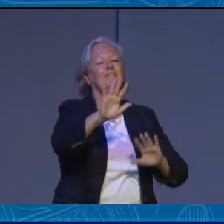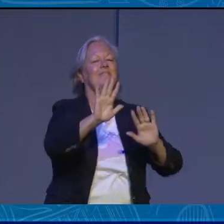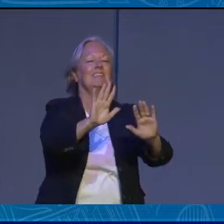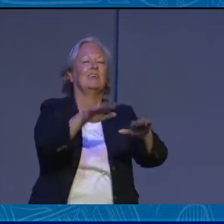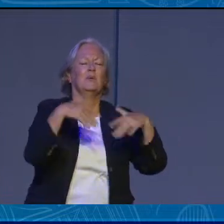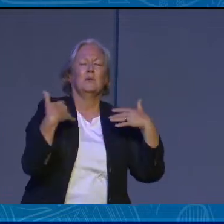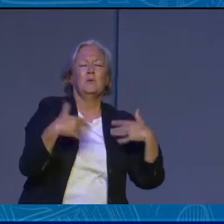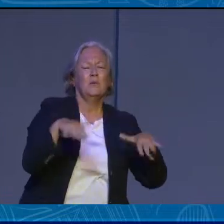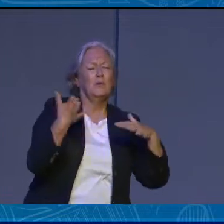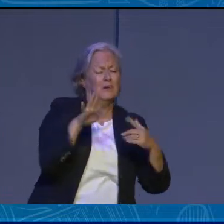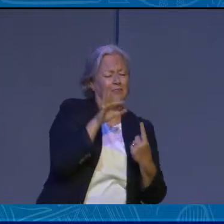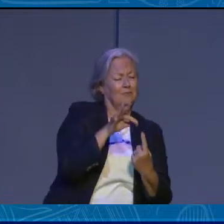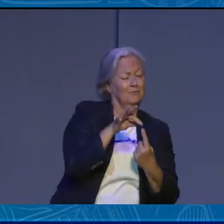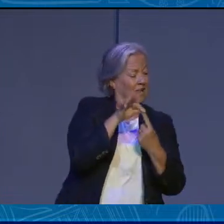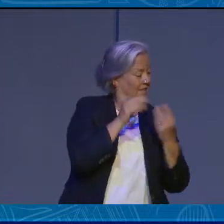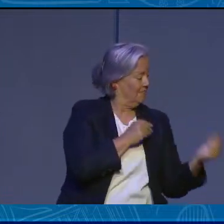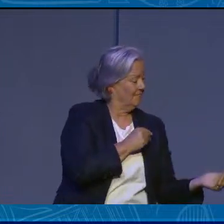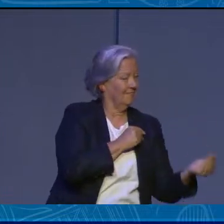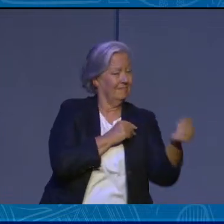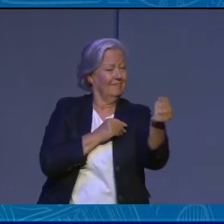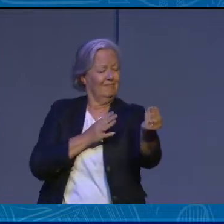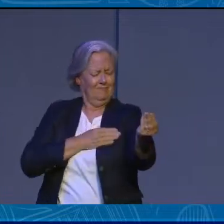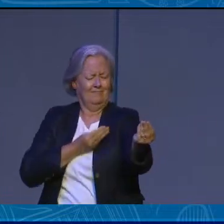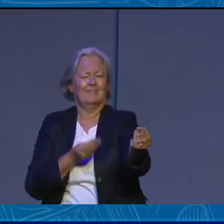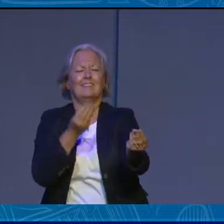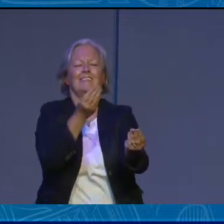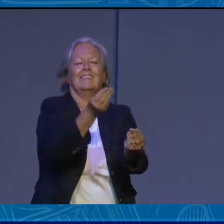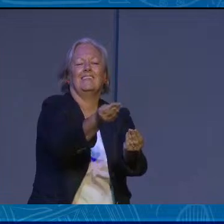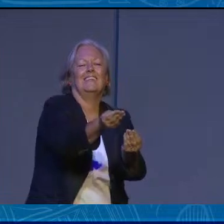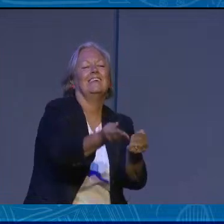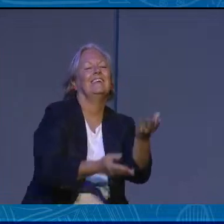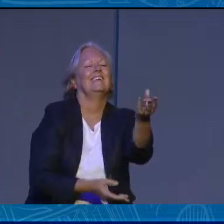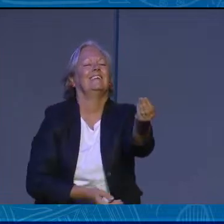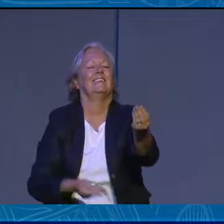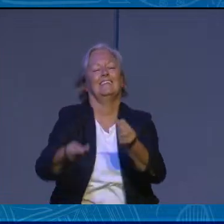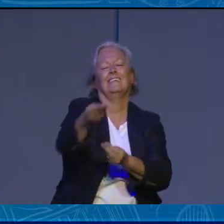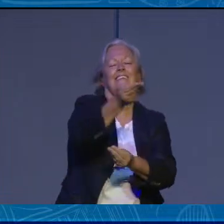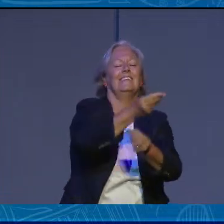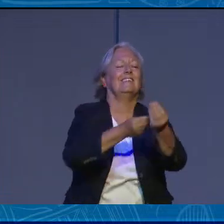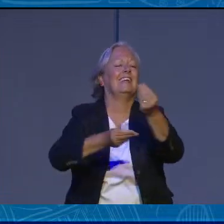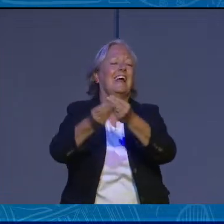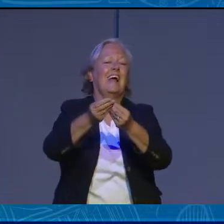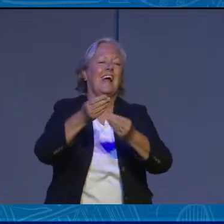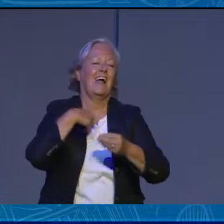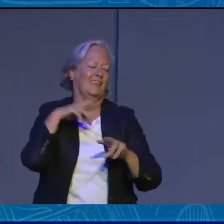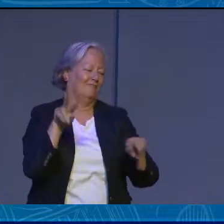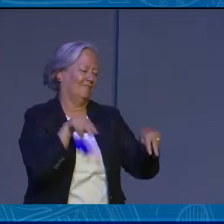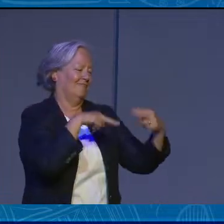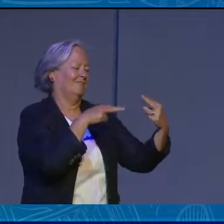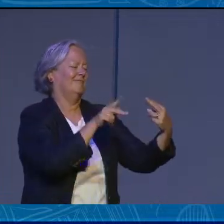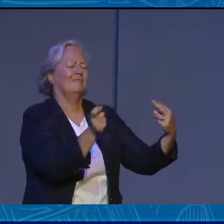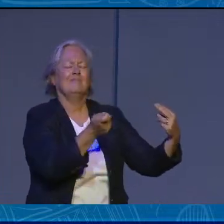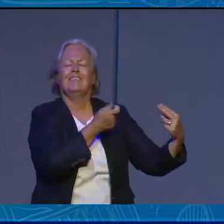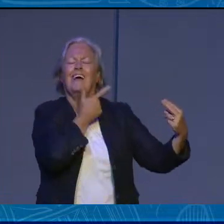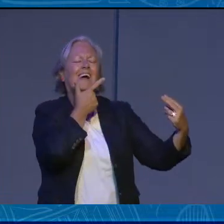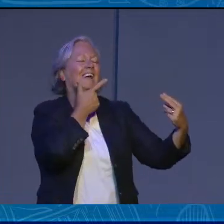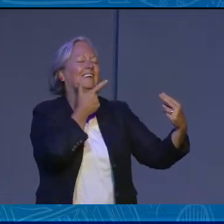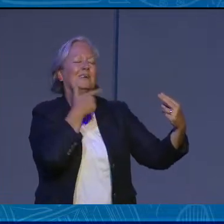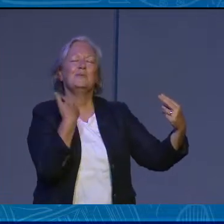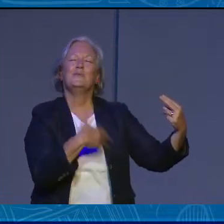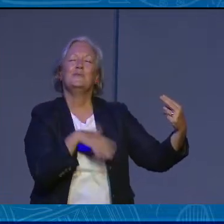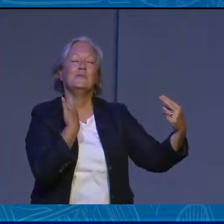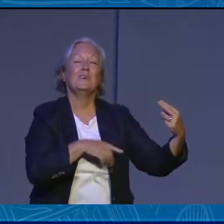Special things I've compiled, each one there to make you smile on a